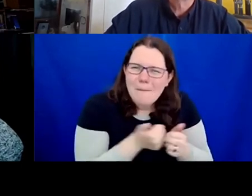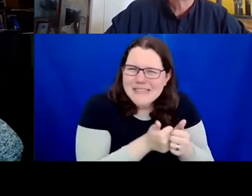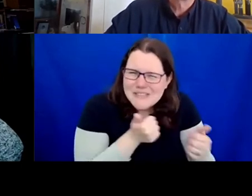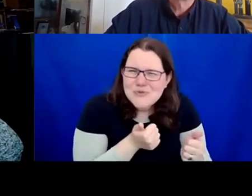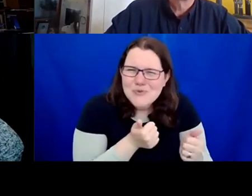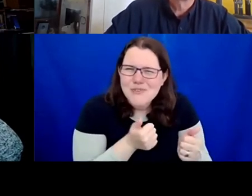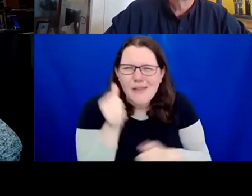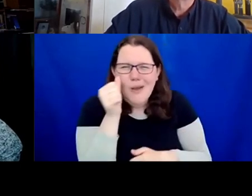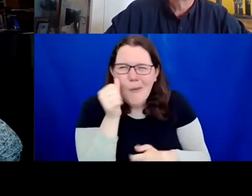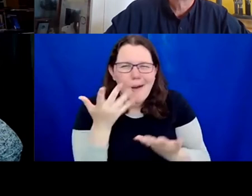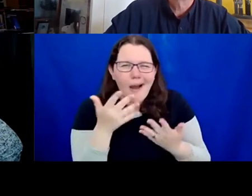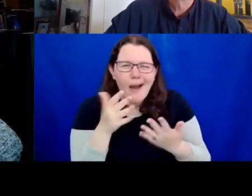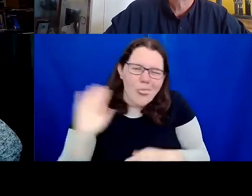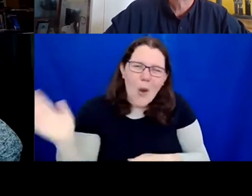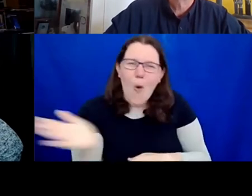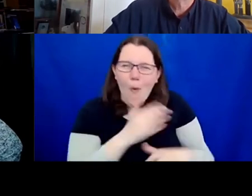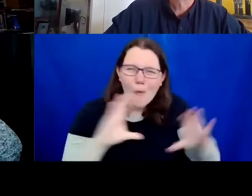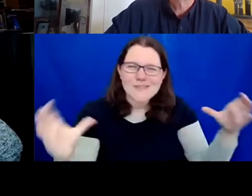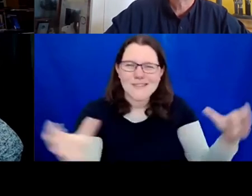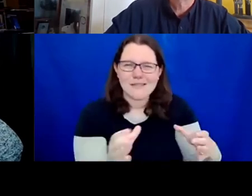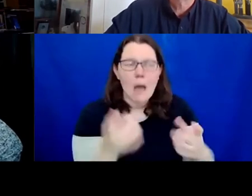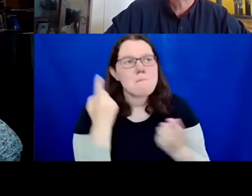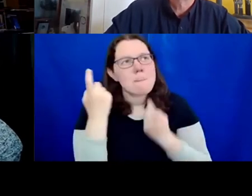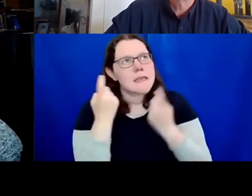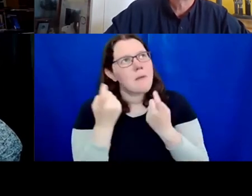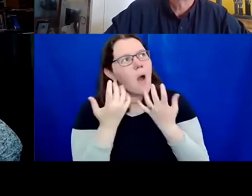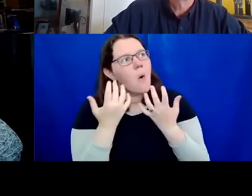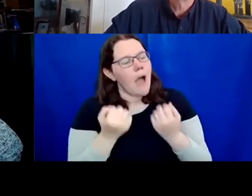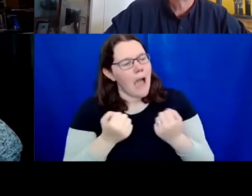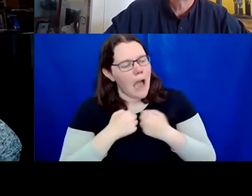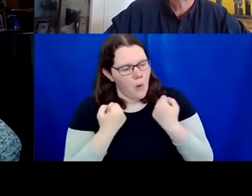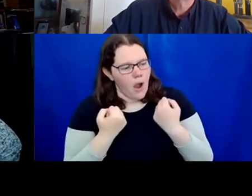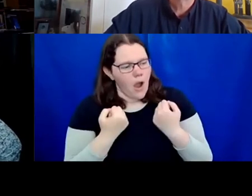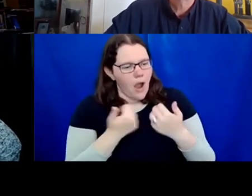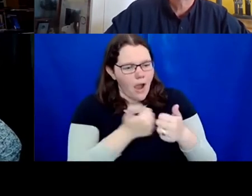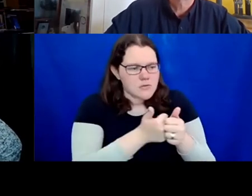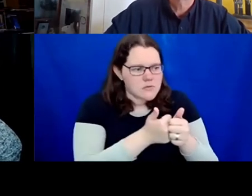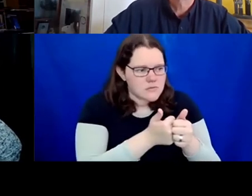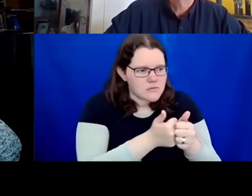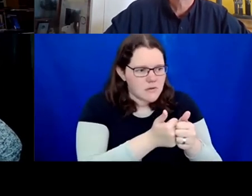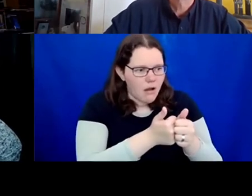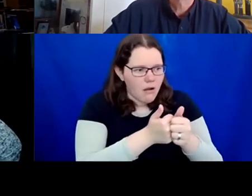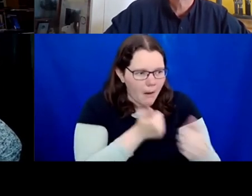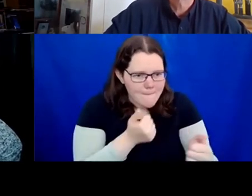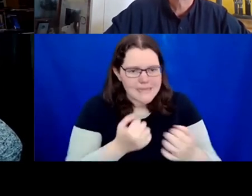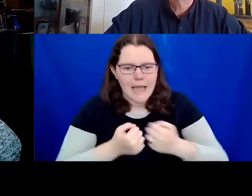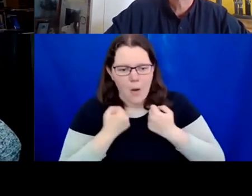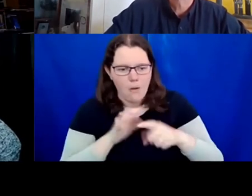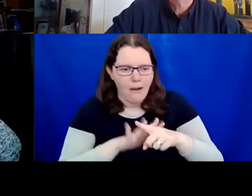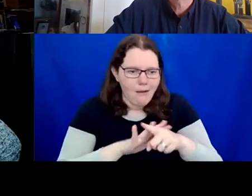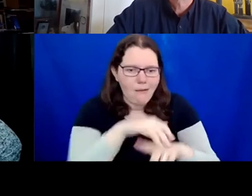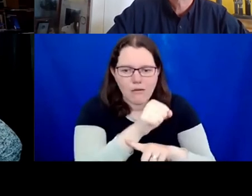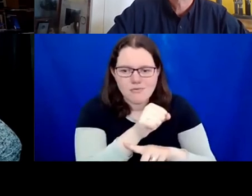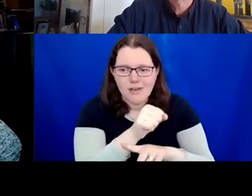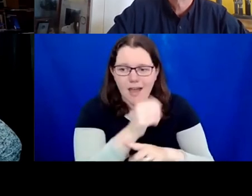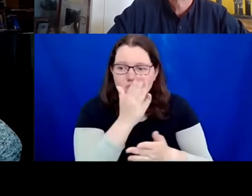way that we're funded, and it's set up, in a competitive way, maybe rather than a collaborative way. So we don't necessarily admit